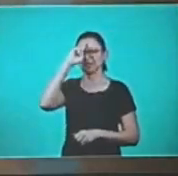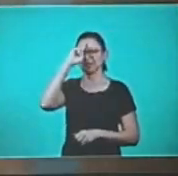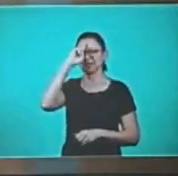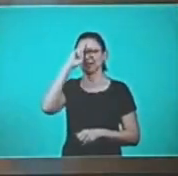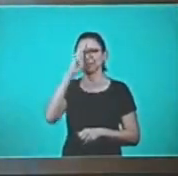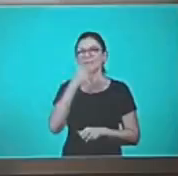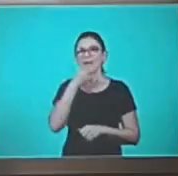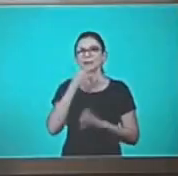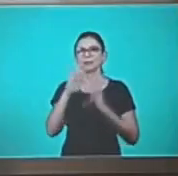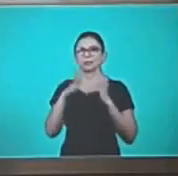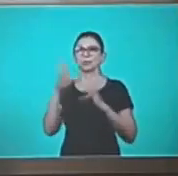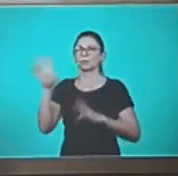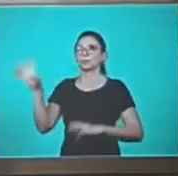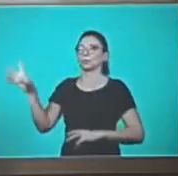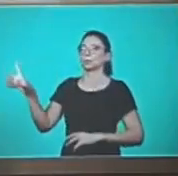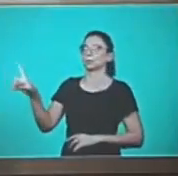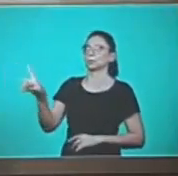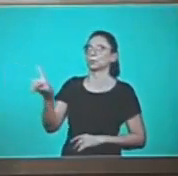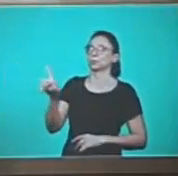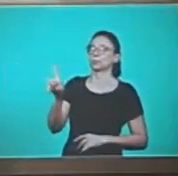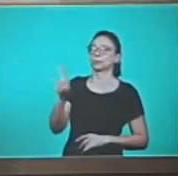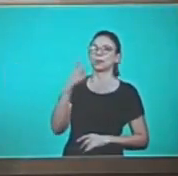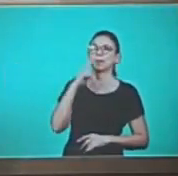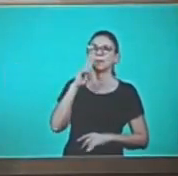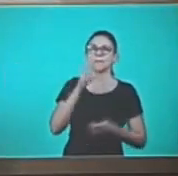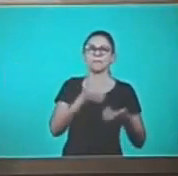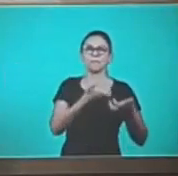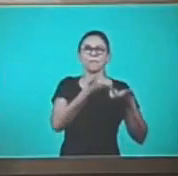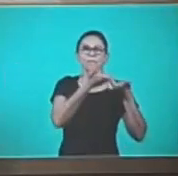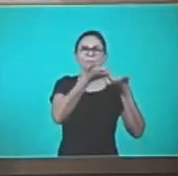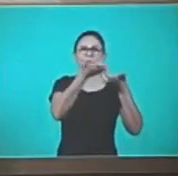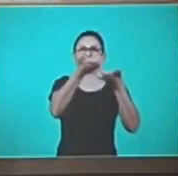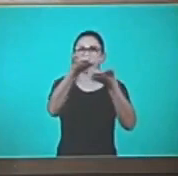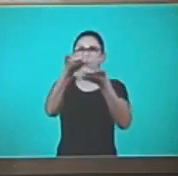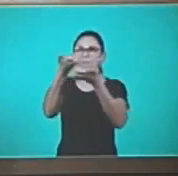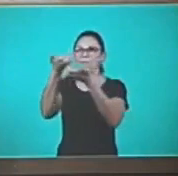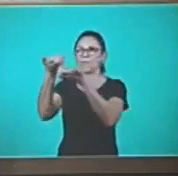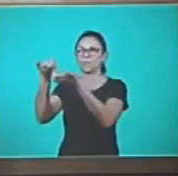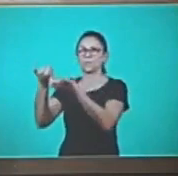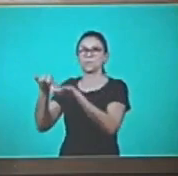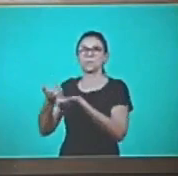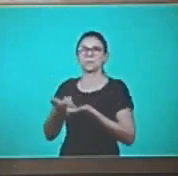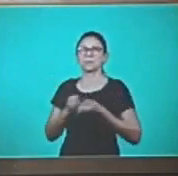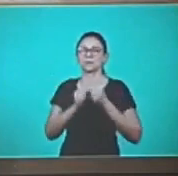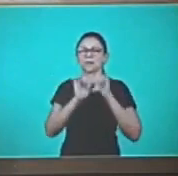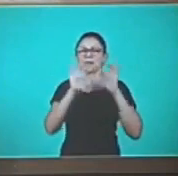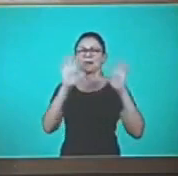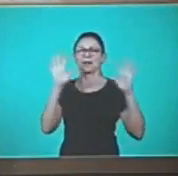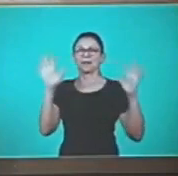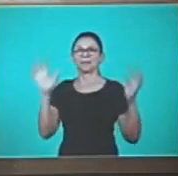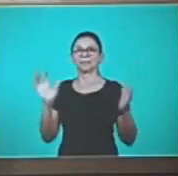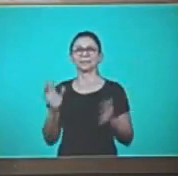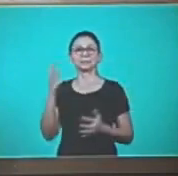is the darkest time. So we're leaving the end of a prophetic day, which is called